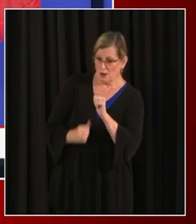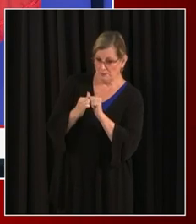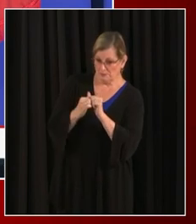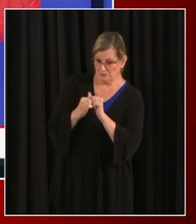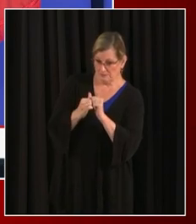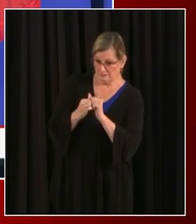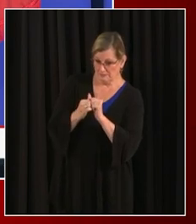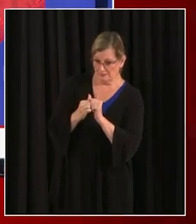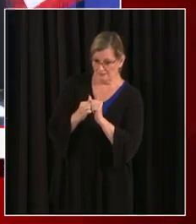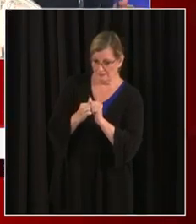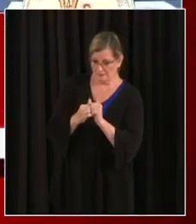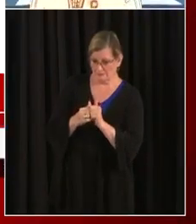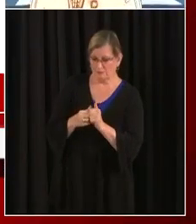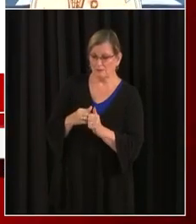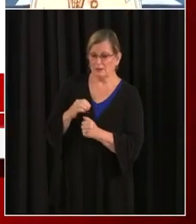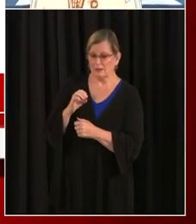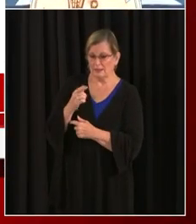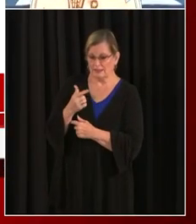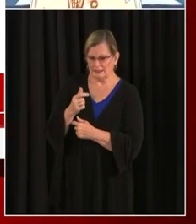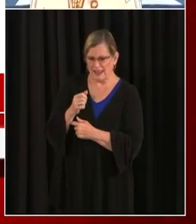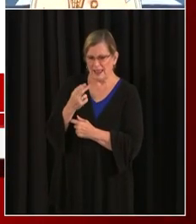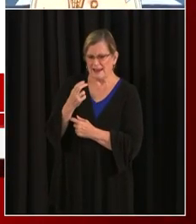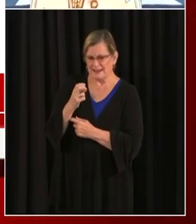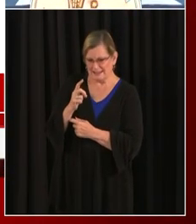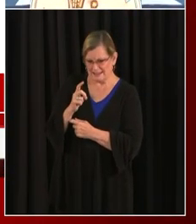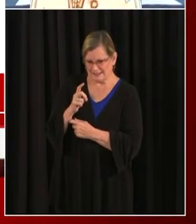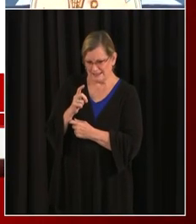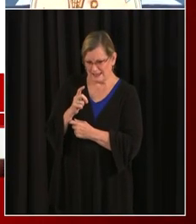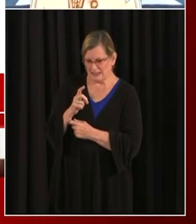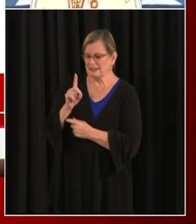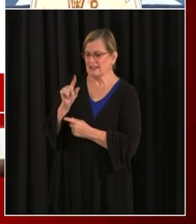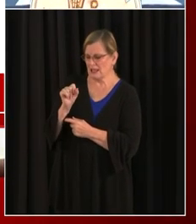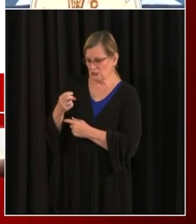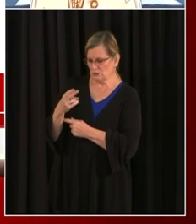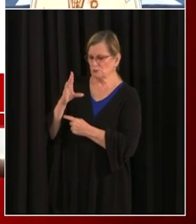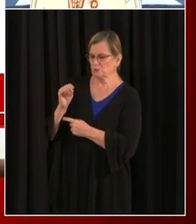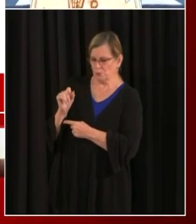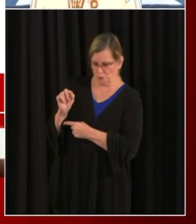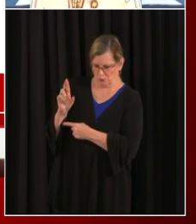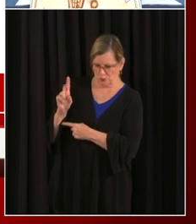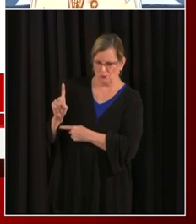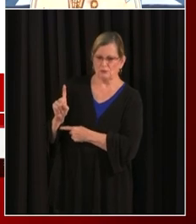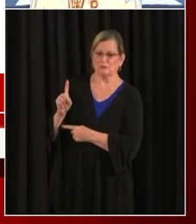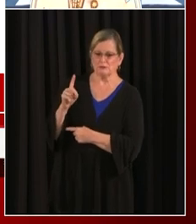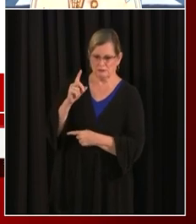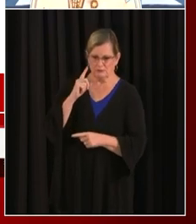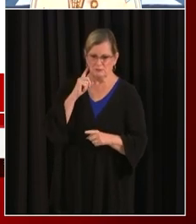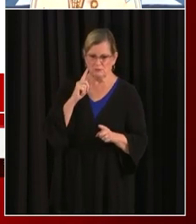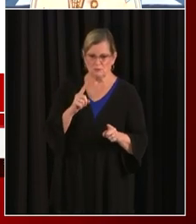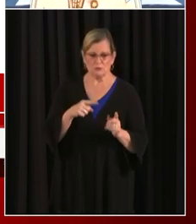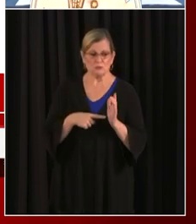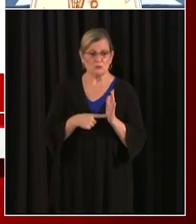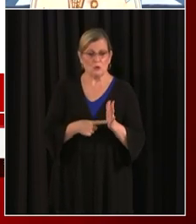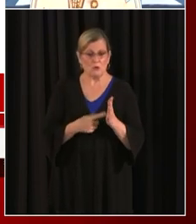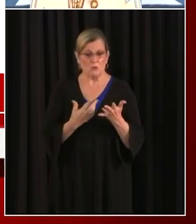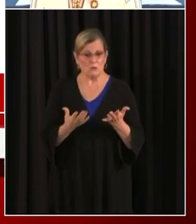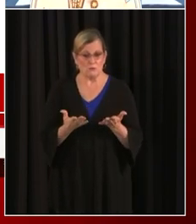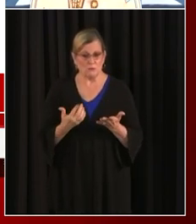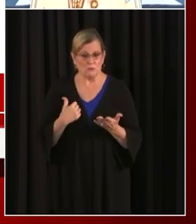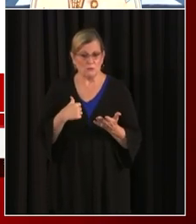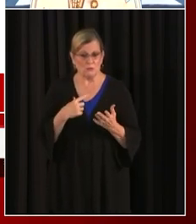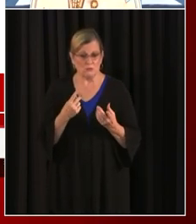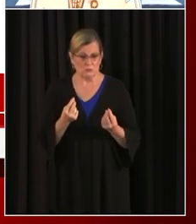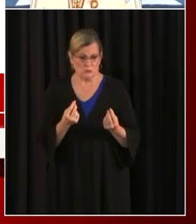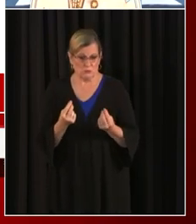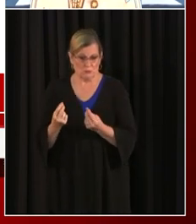which demonstrates the level of community spread and our process towards containing COVID, our health